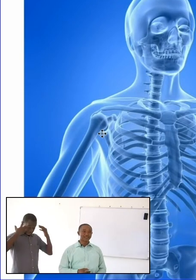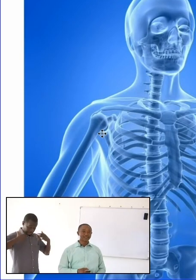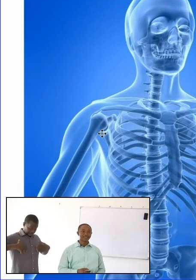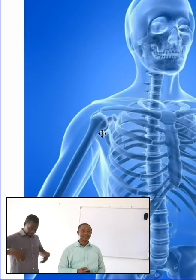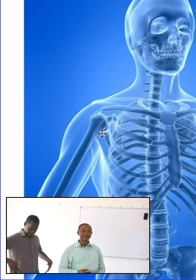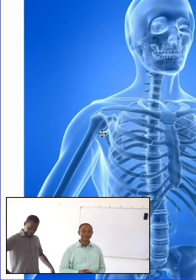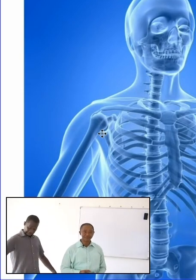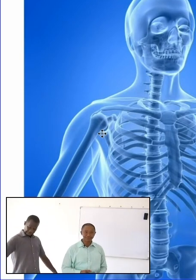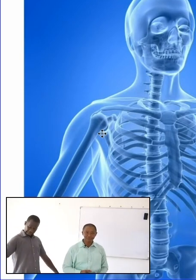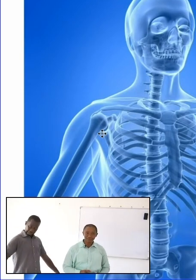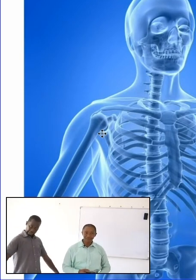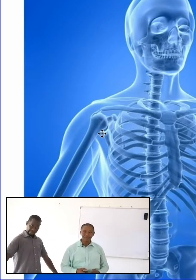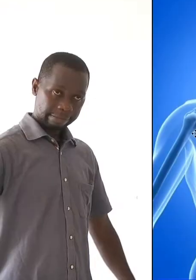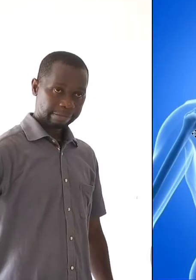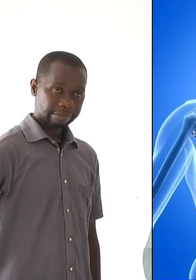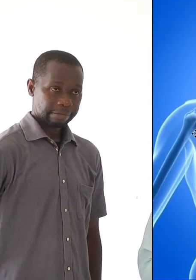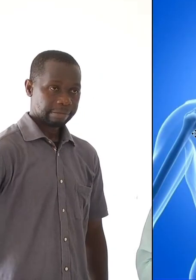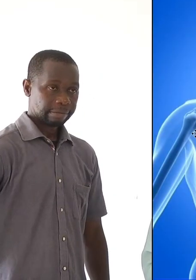skeletal system.